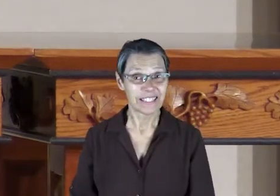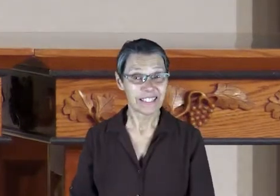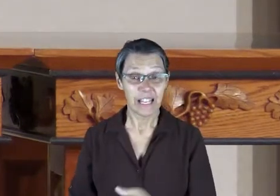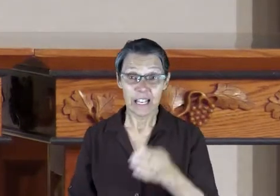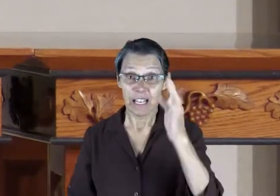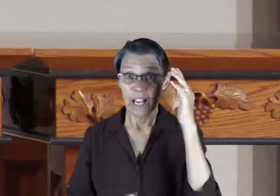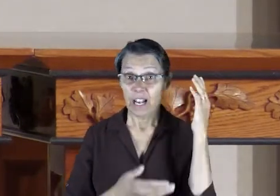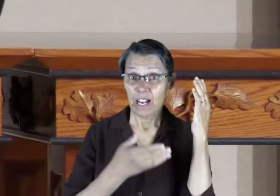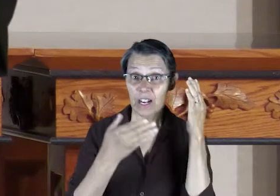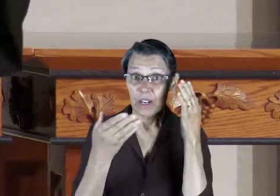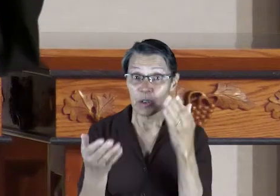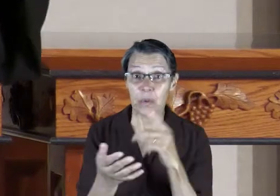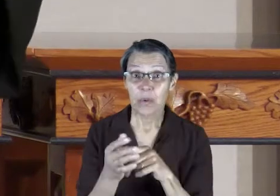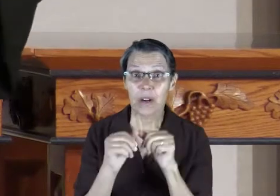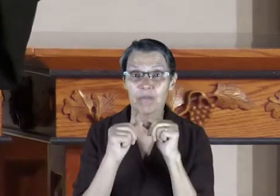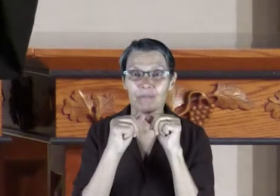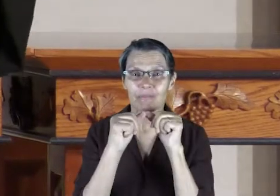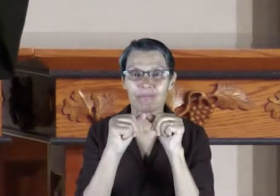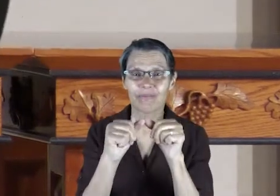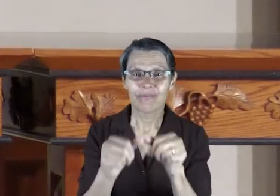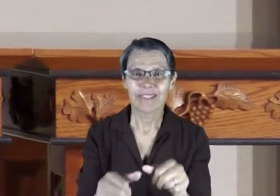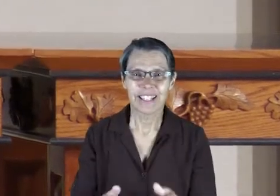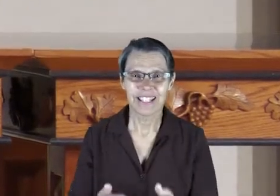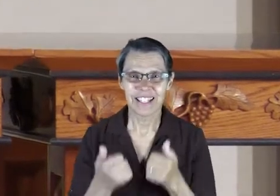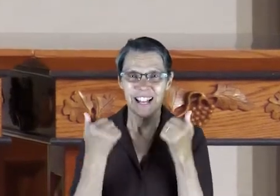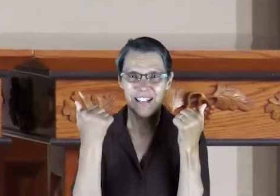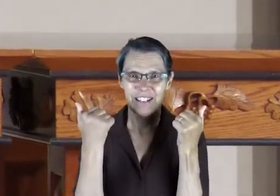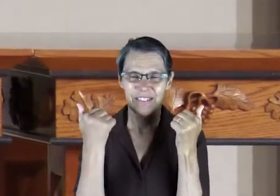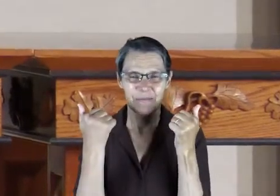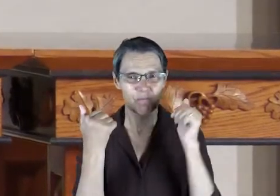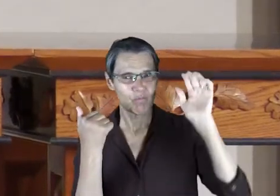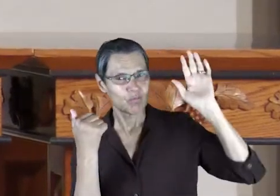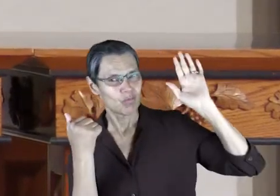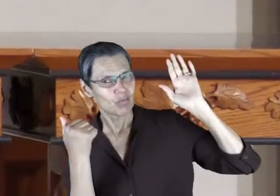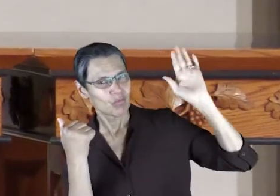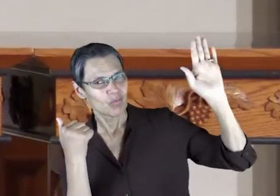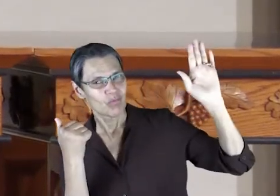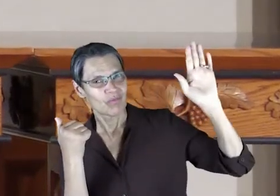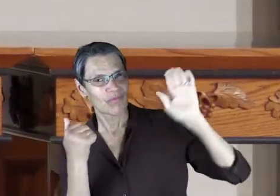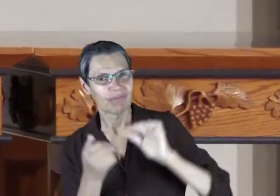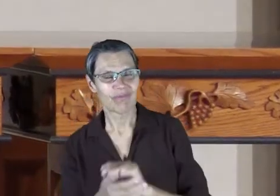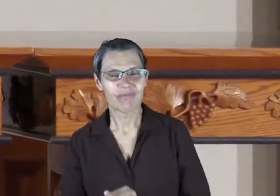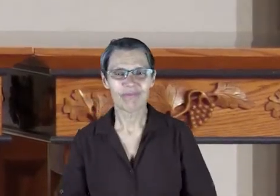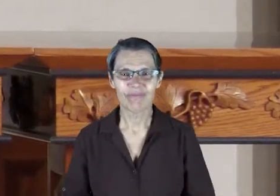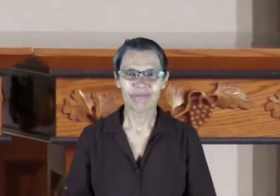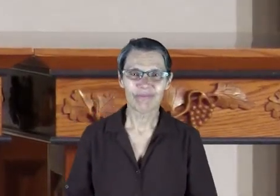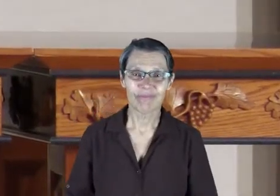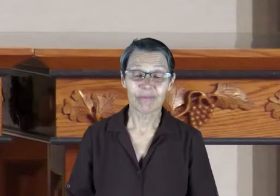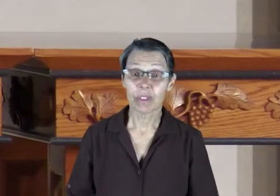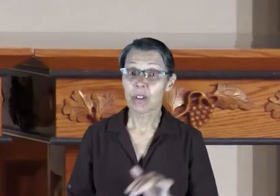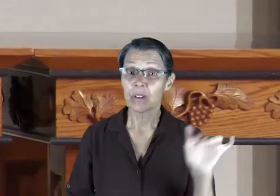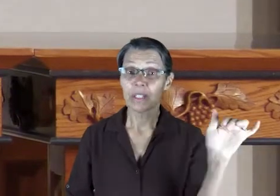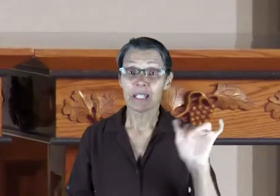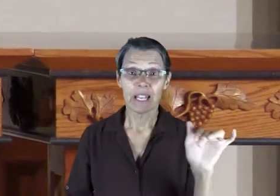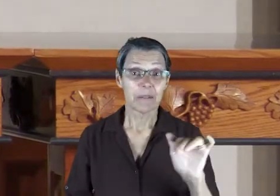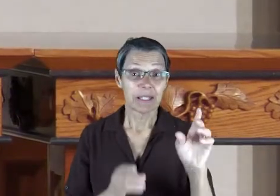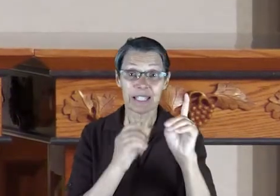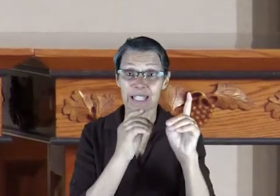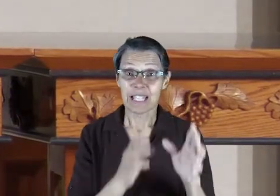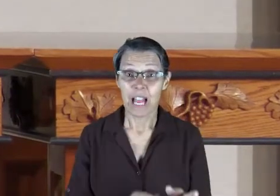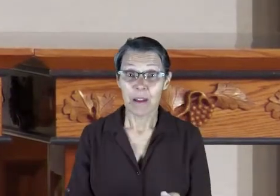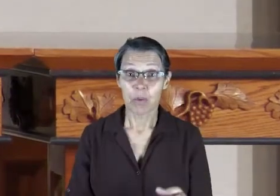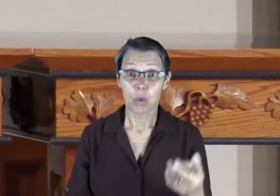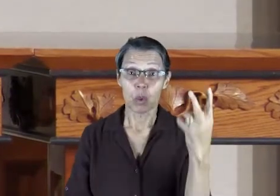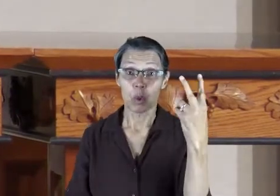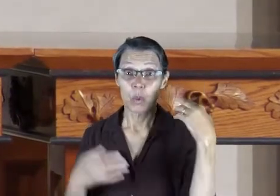and who brings that which sustains life? So maybe not unlike the disciples, the two